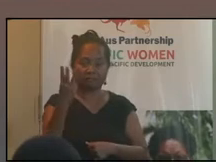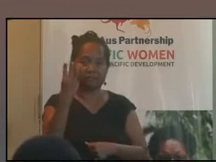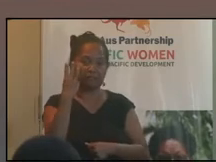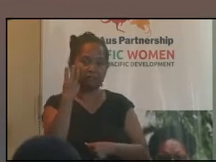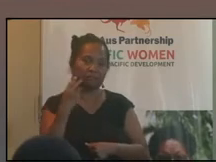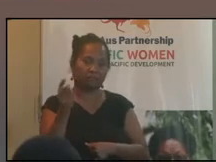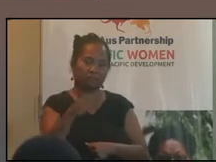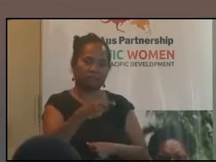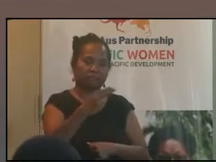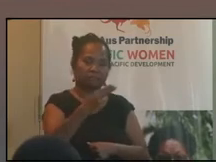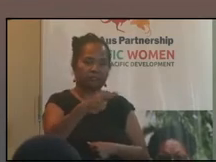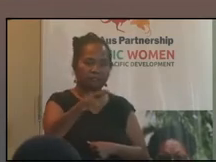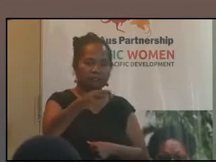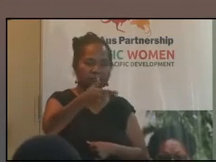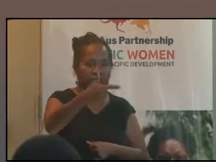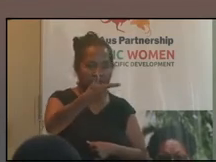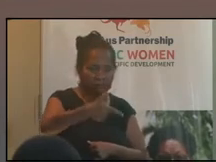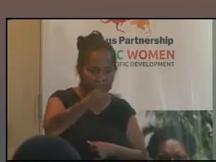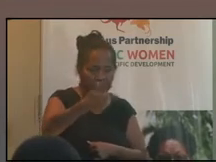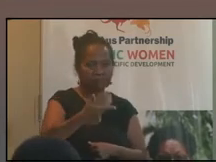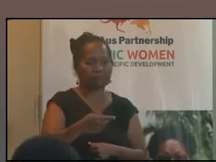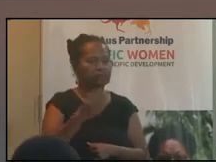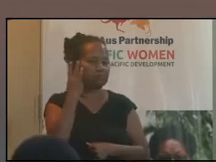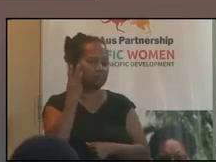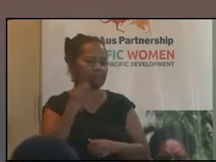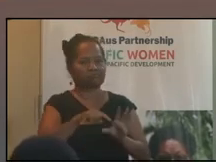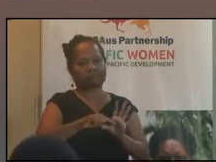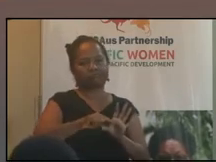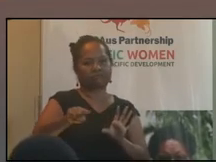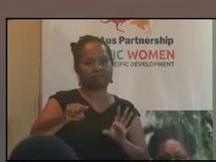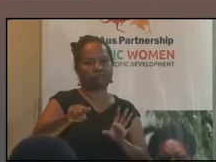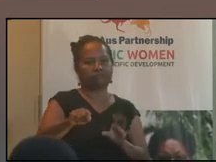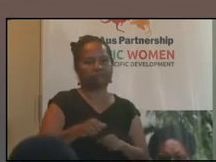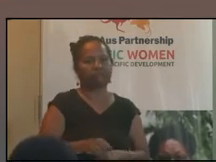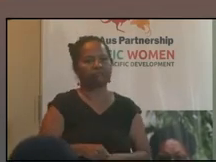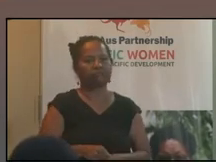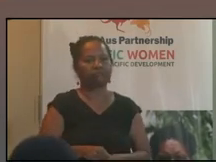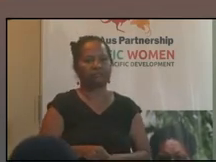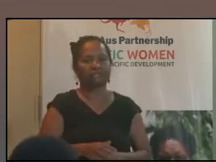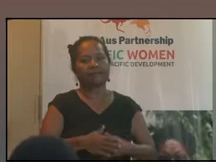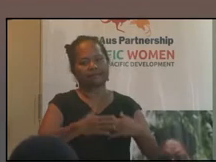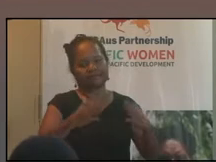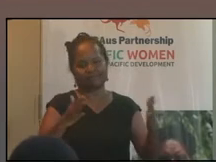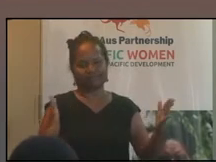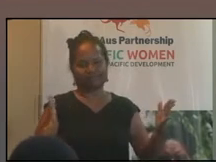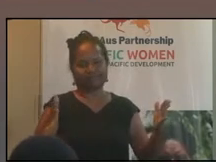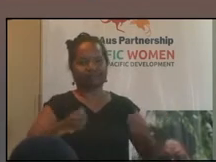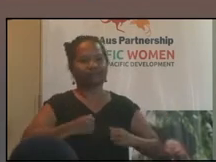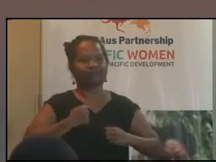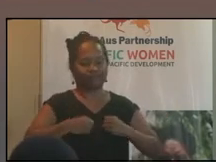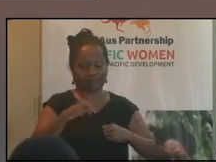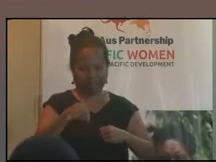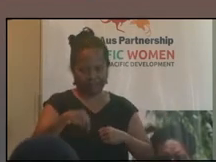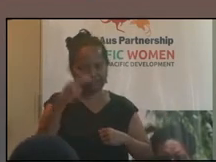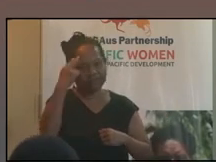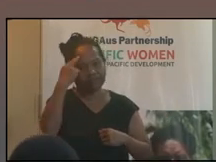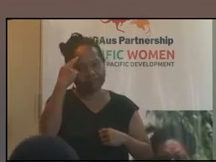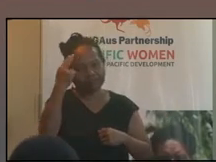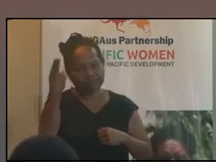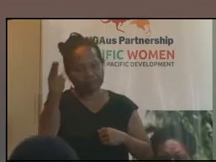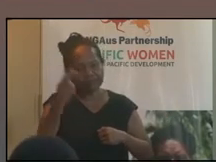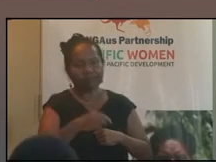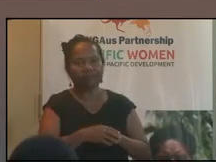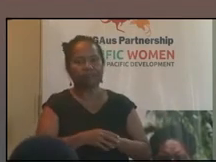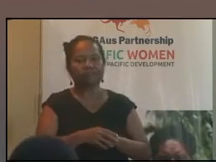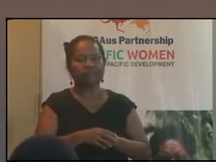by 2017, they faded away. And so obviously it shows us that there is a really big problem that we have in this country. And